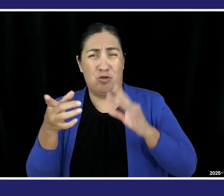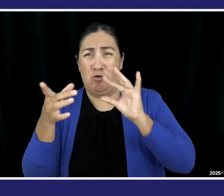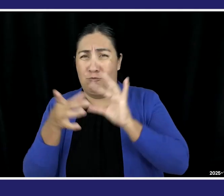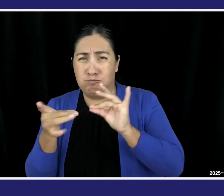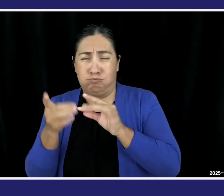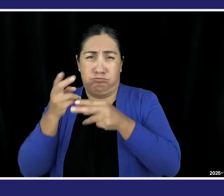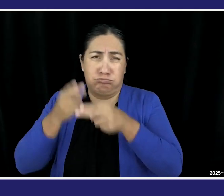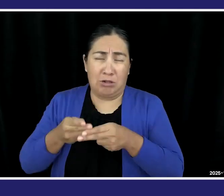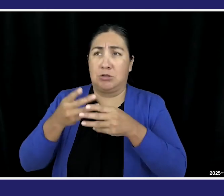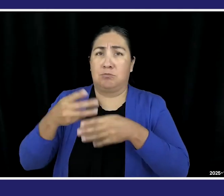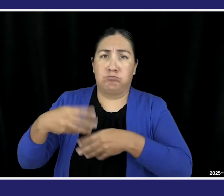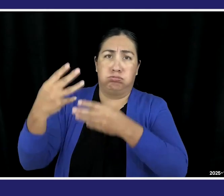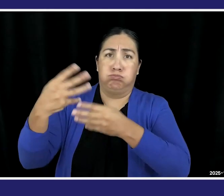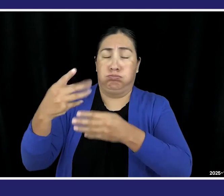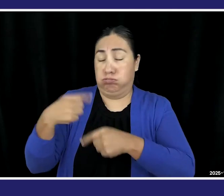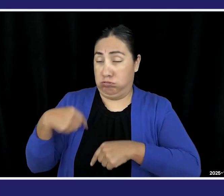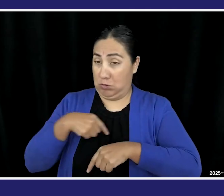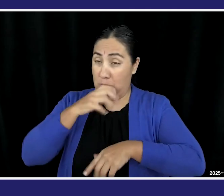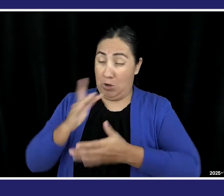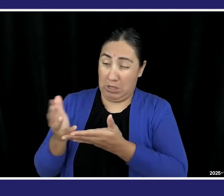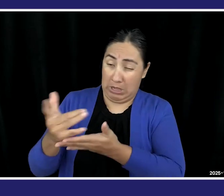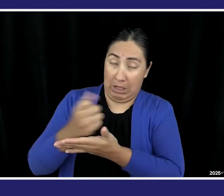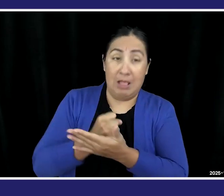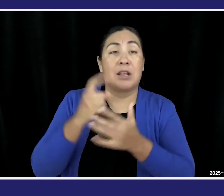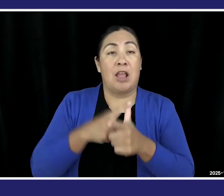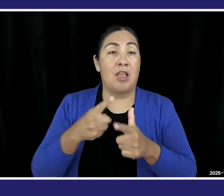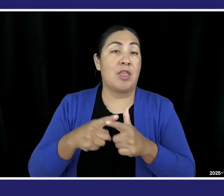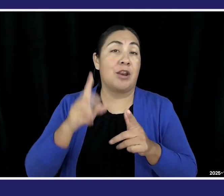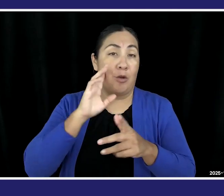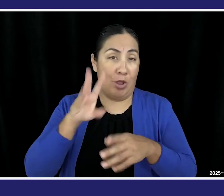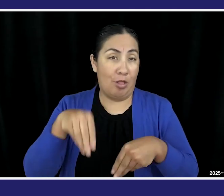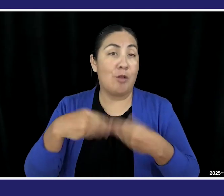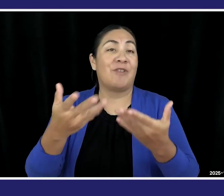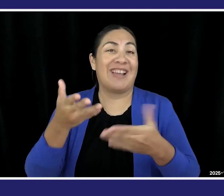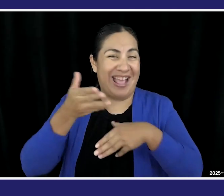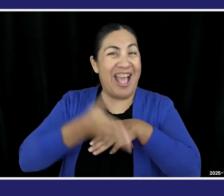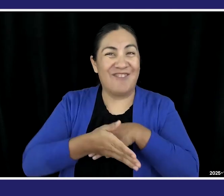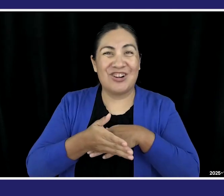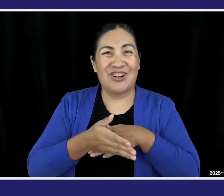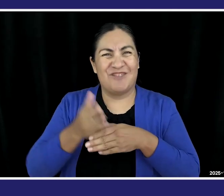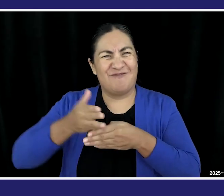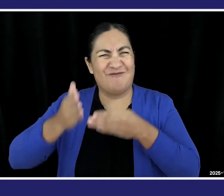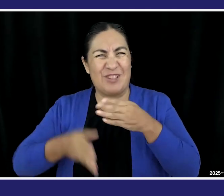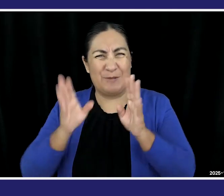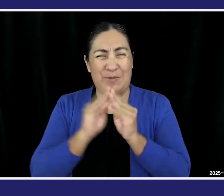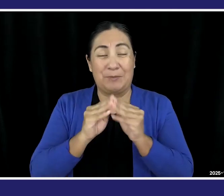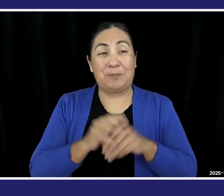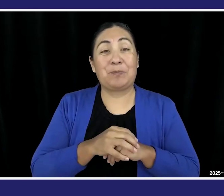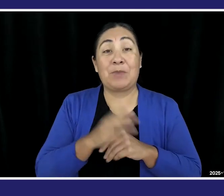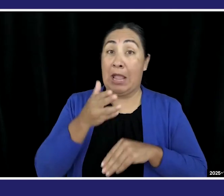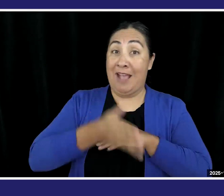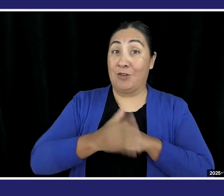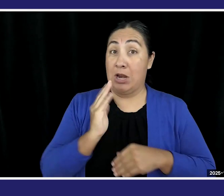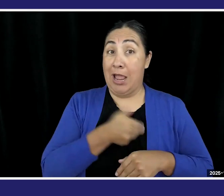them verbatim after the meeting concludes. So after CDPH's